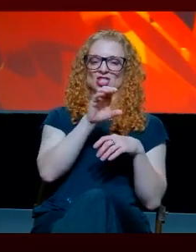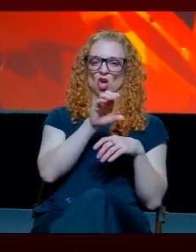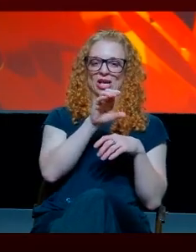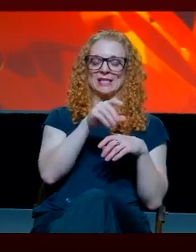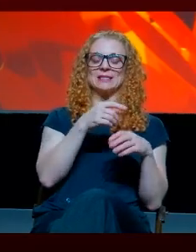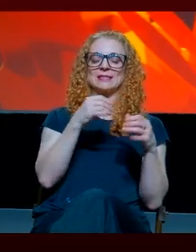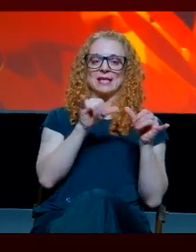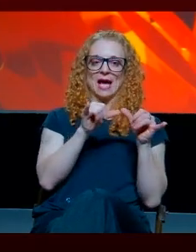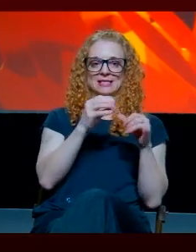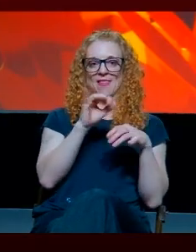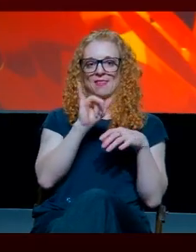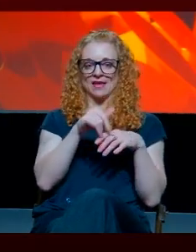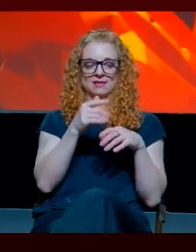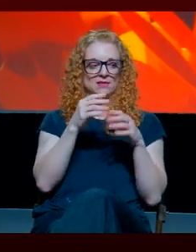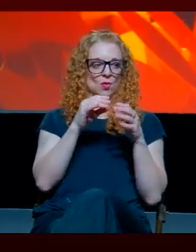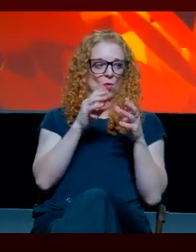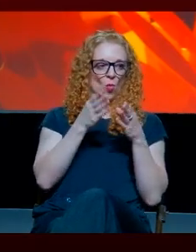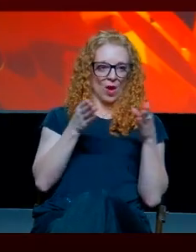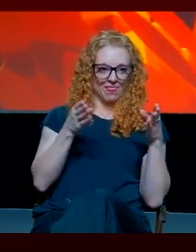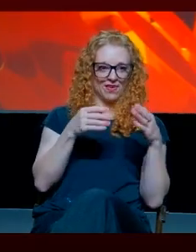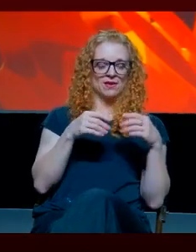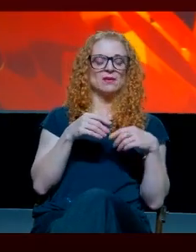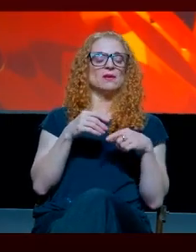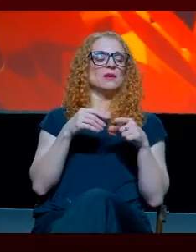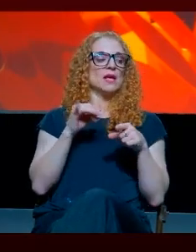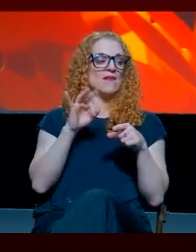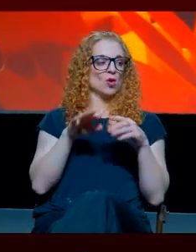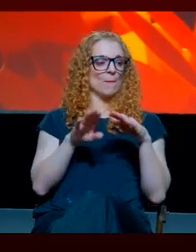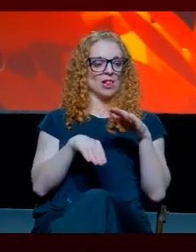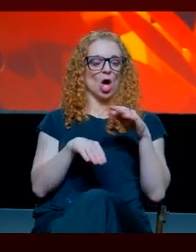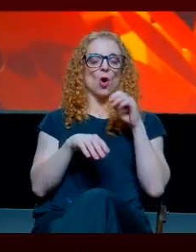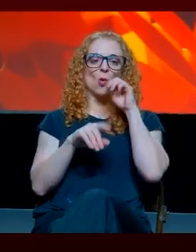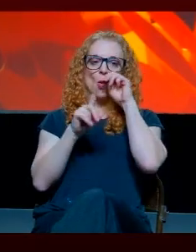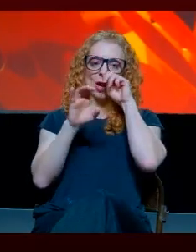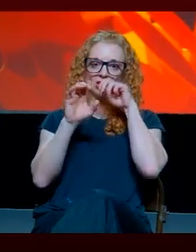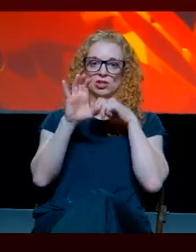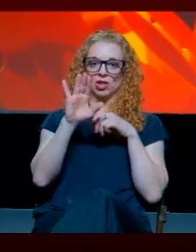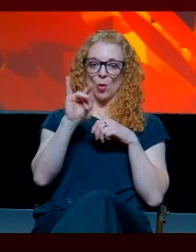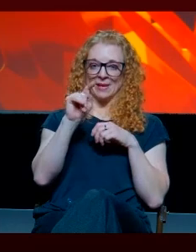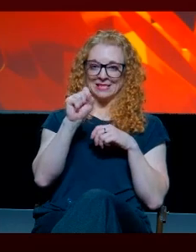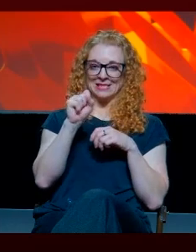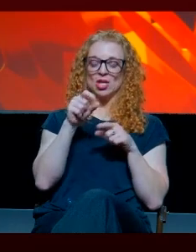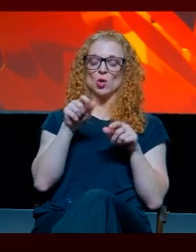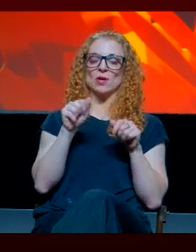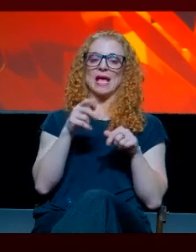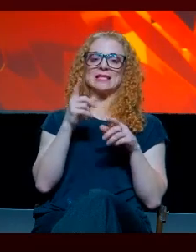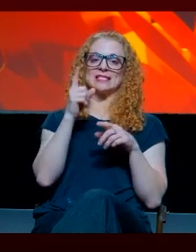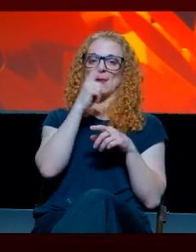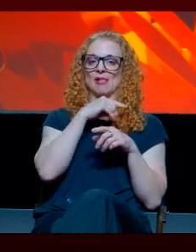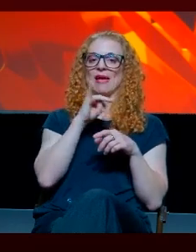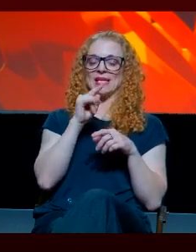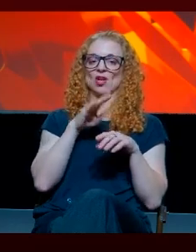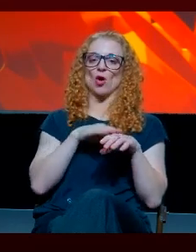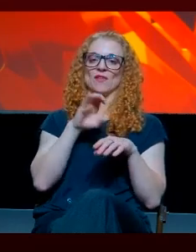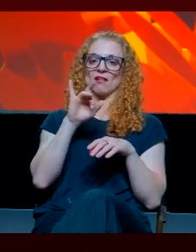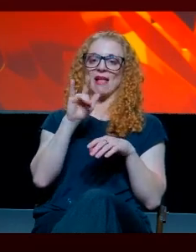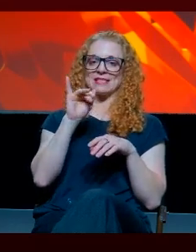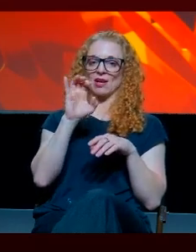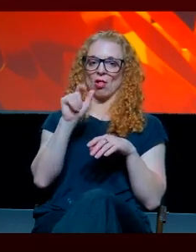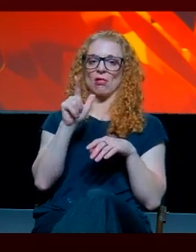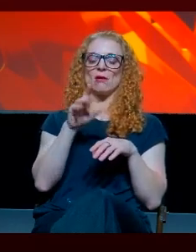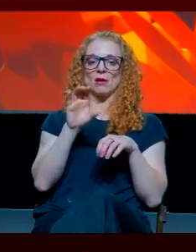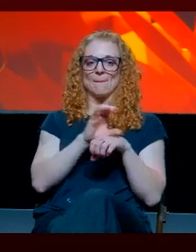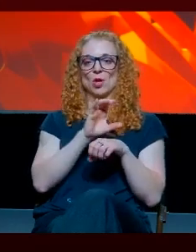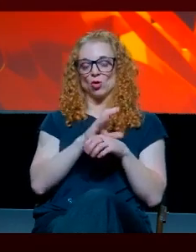and the circuit width, if you're below 100 qubits, you can simulate it on a classical computer. And